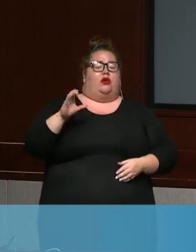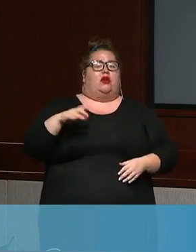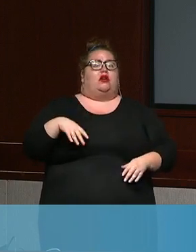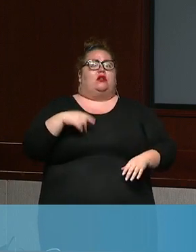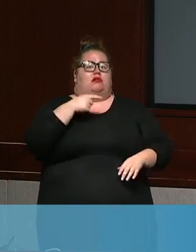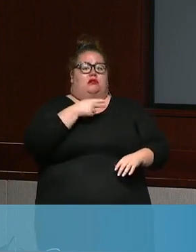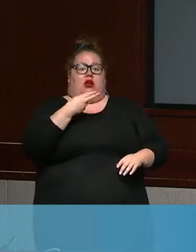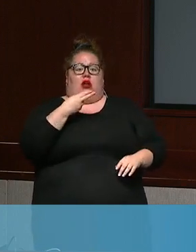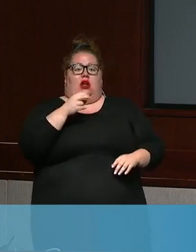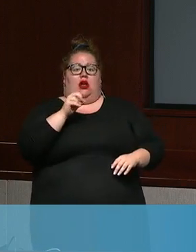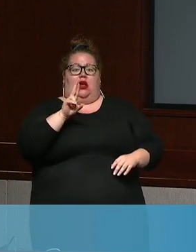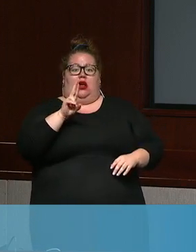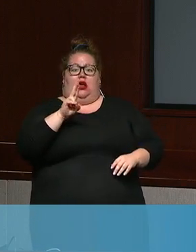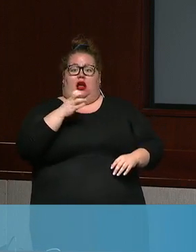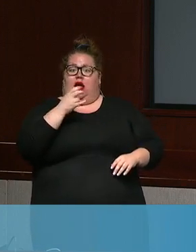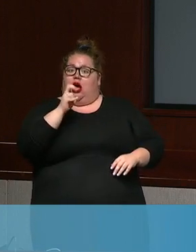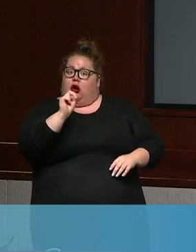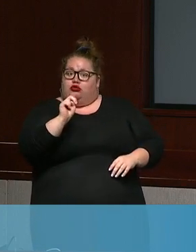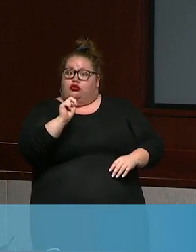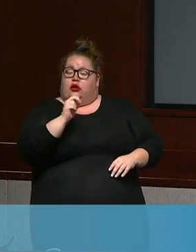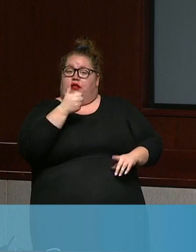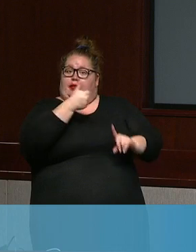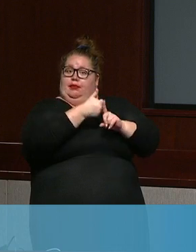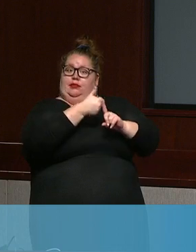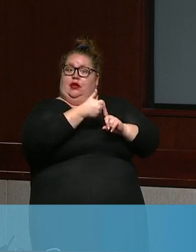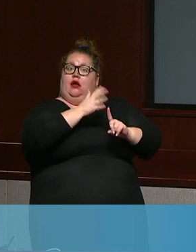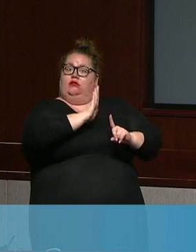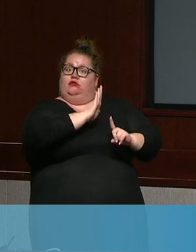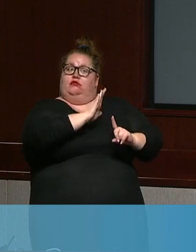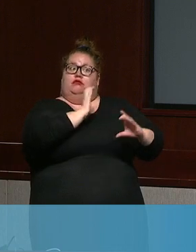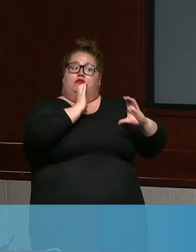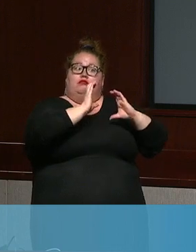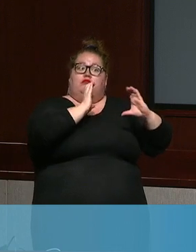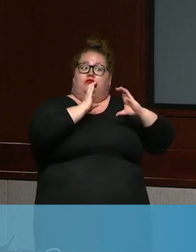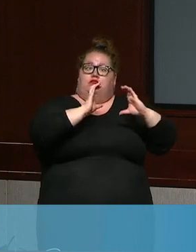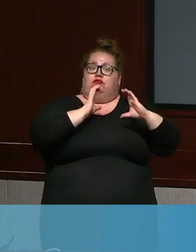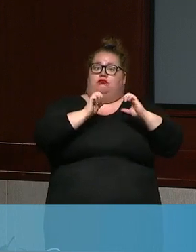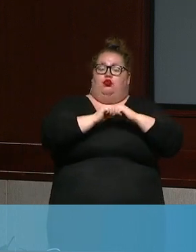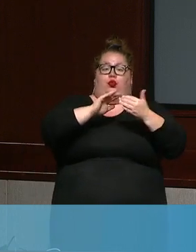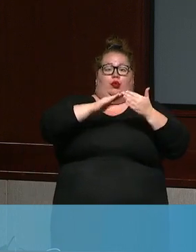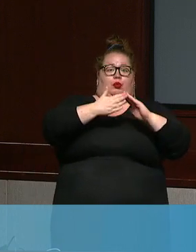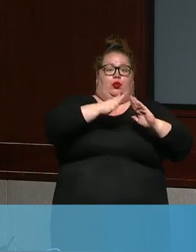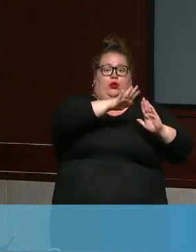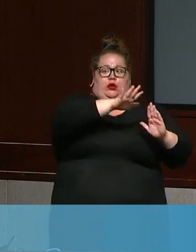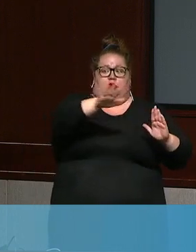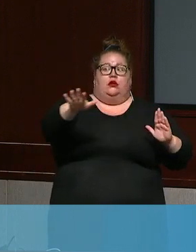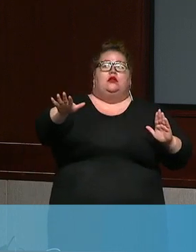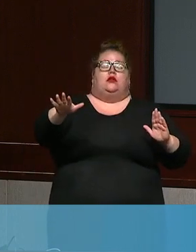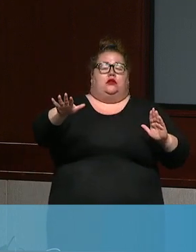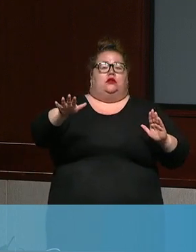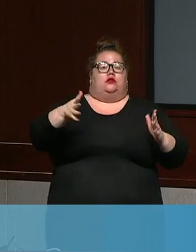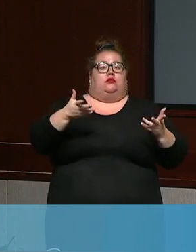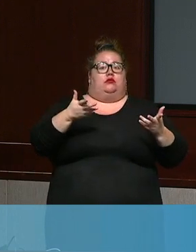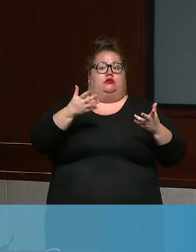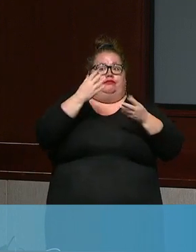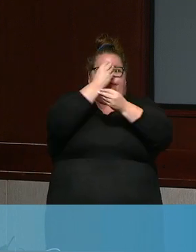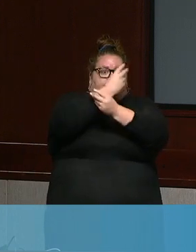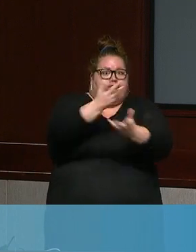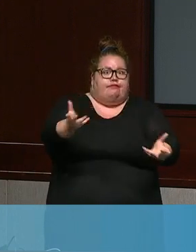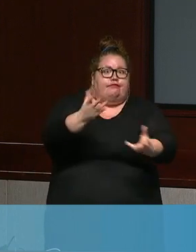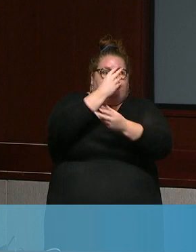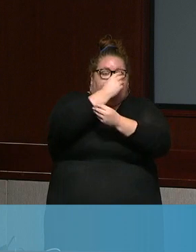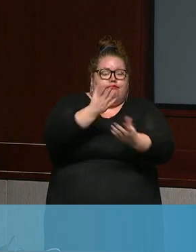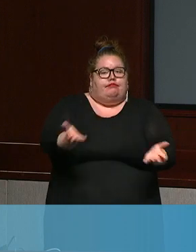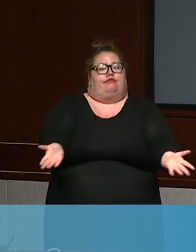doing, Houchin on their own is doing a great deal of communicating and putting out information and asking people to